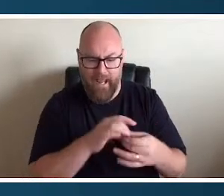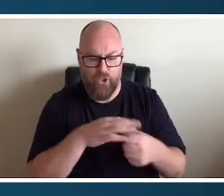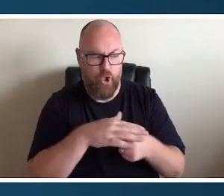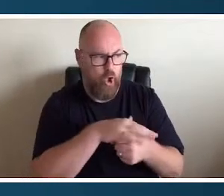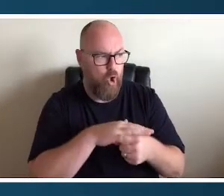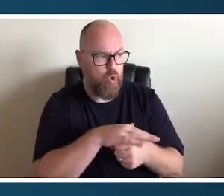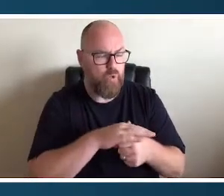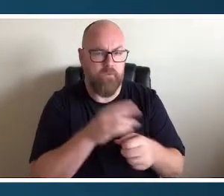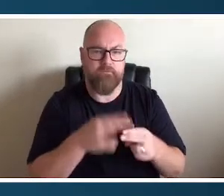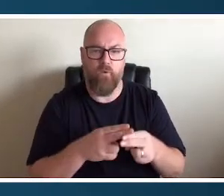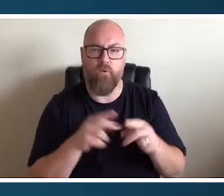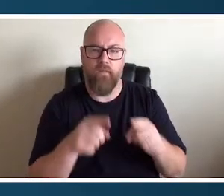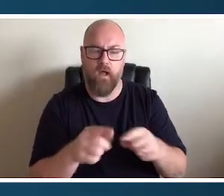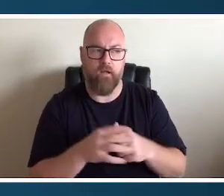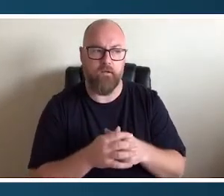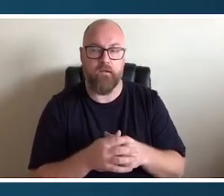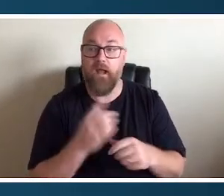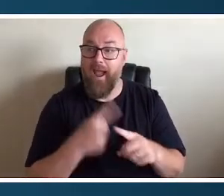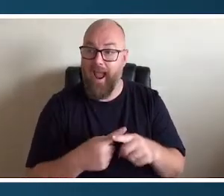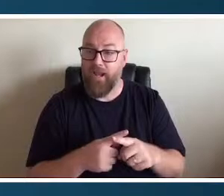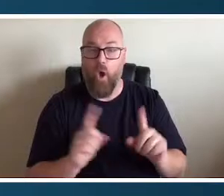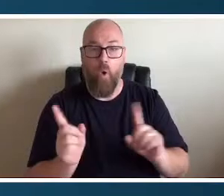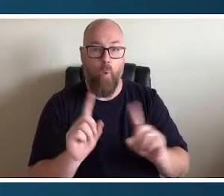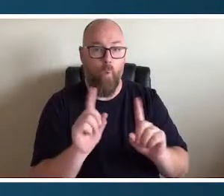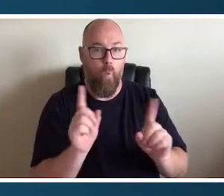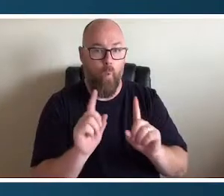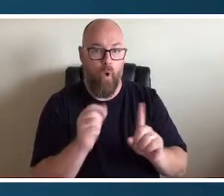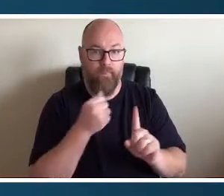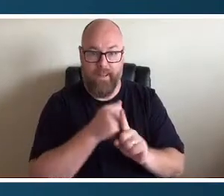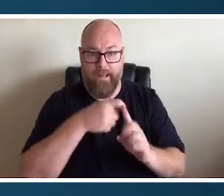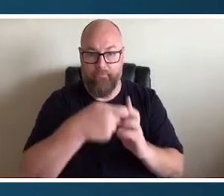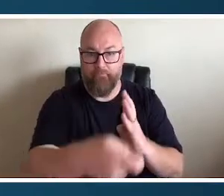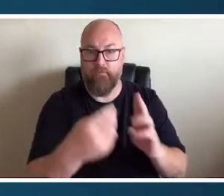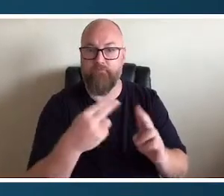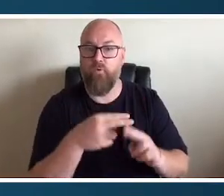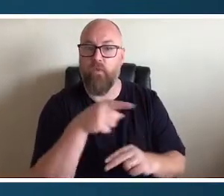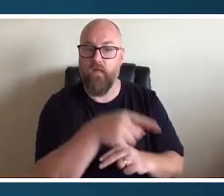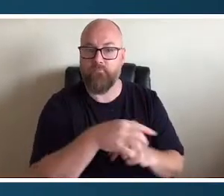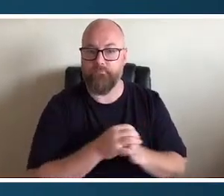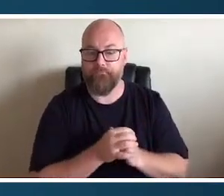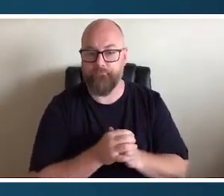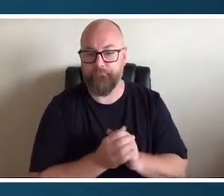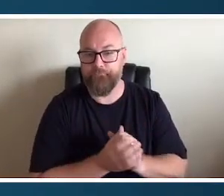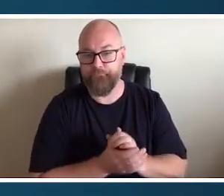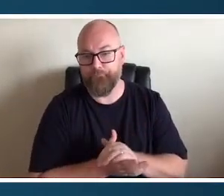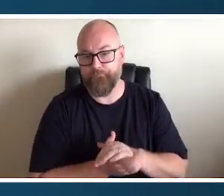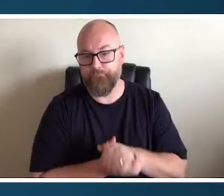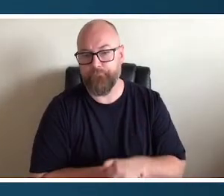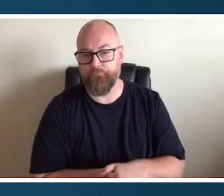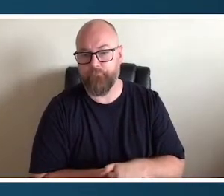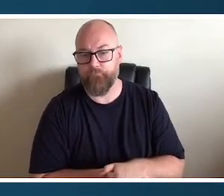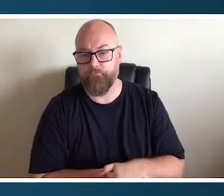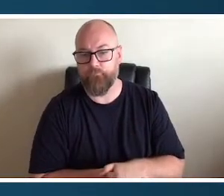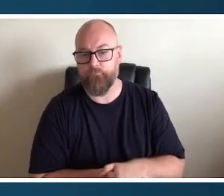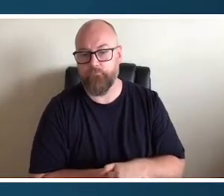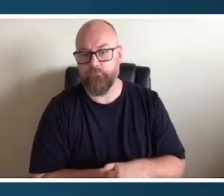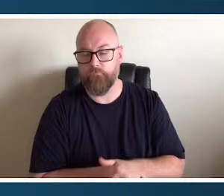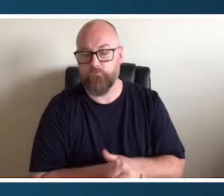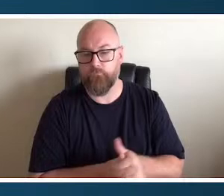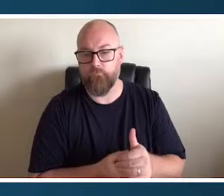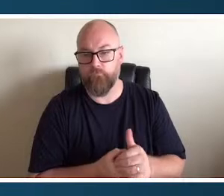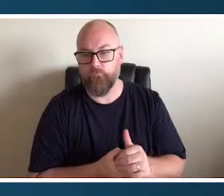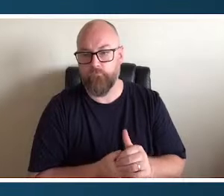today, and also what the implications are for development and aid. Thank you. Thank you very much. And I think one